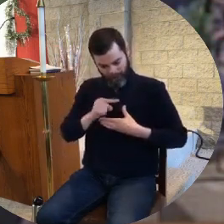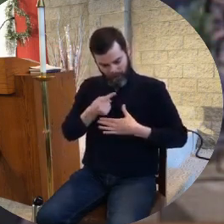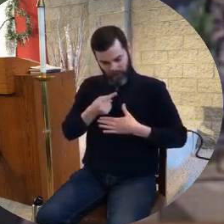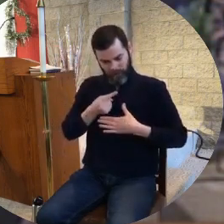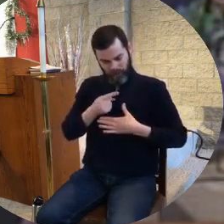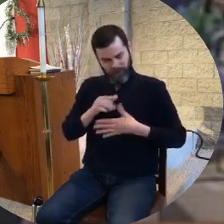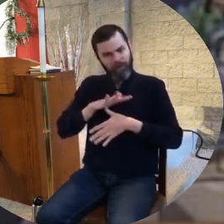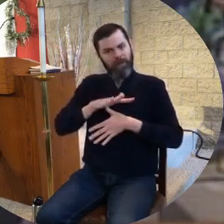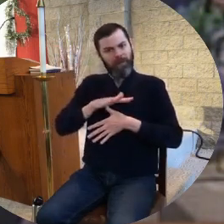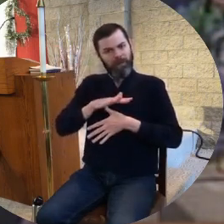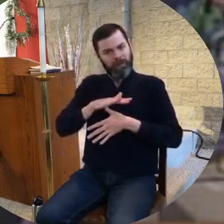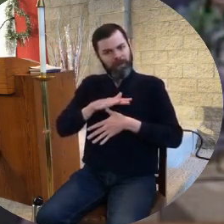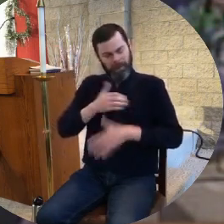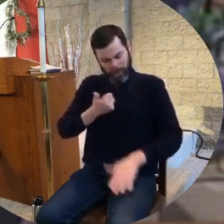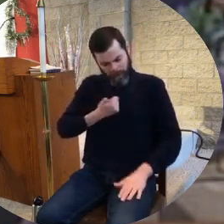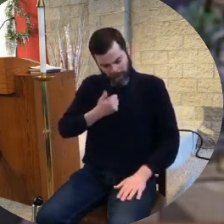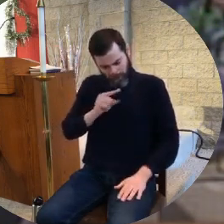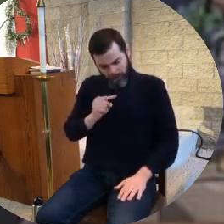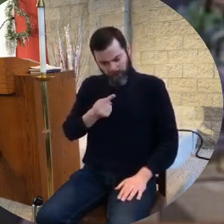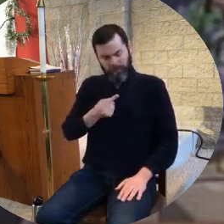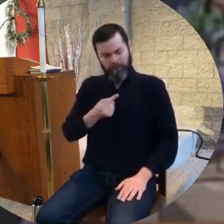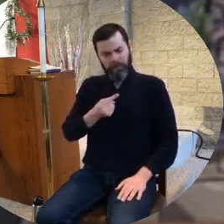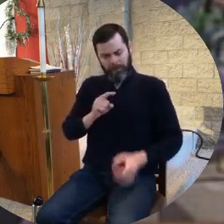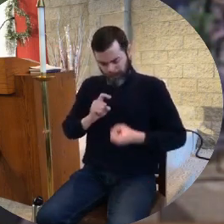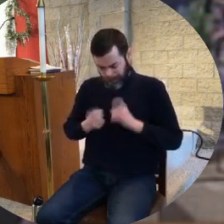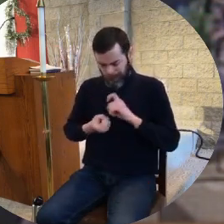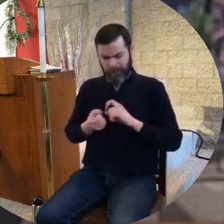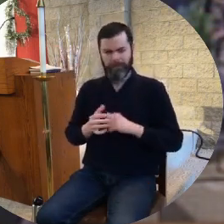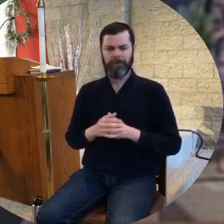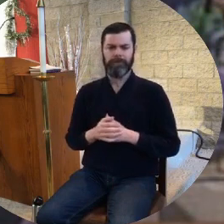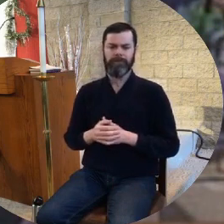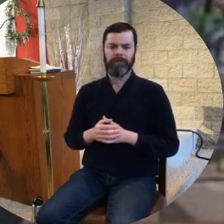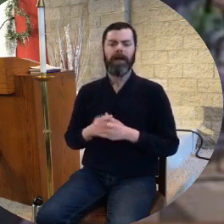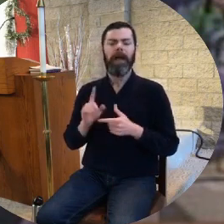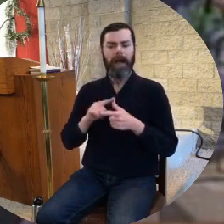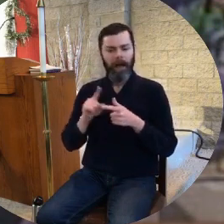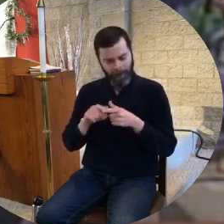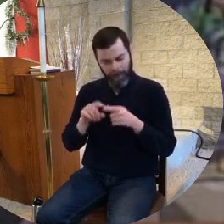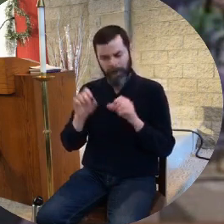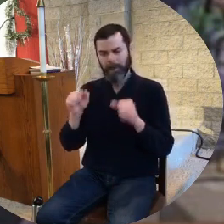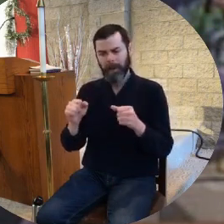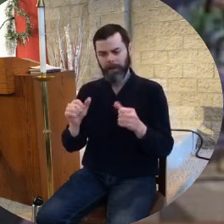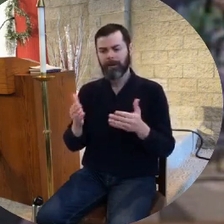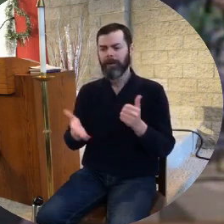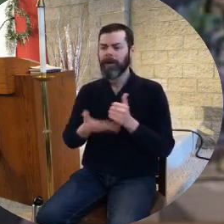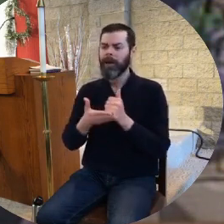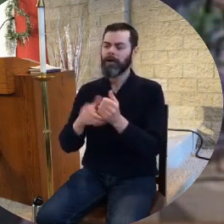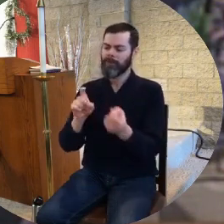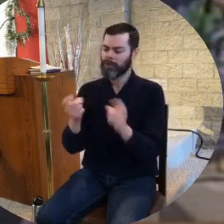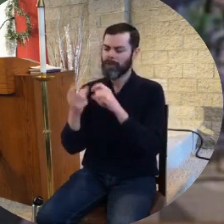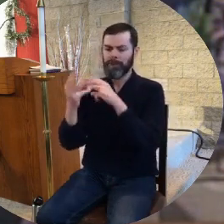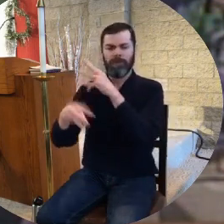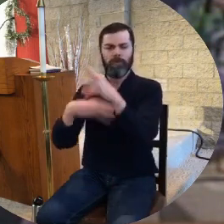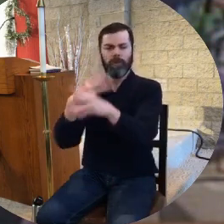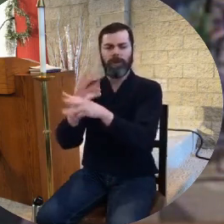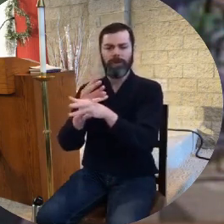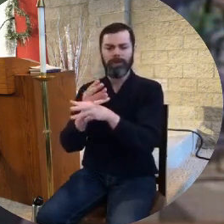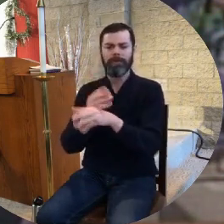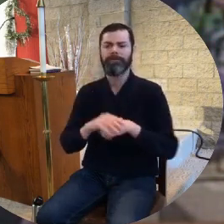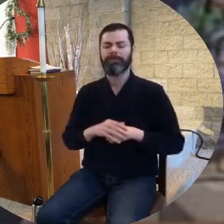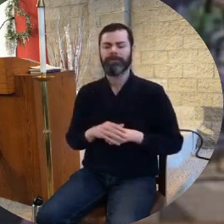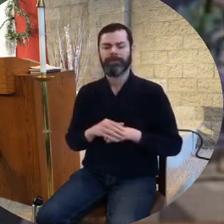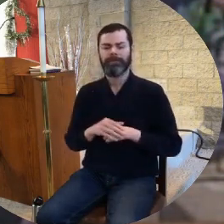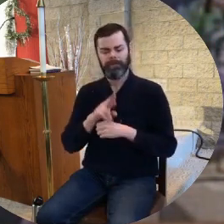and make a difference in the world. And maybe Richard, when it came to peace, God bless you, Richard. Maybe when it came to peace, maybe